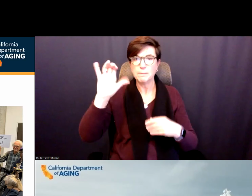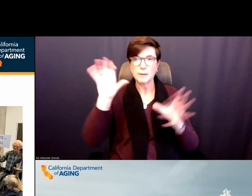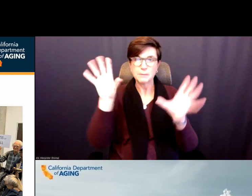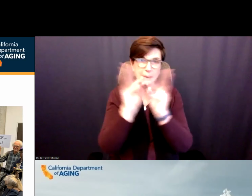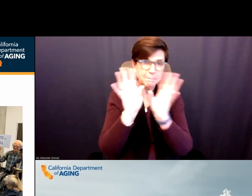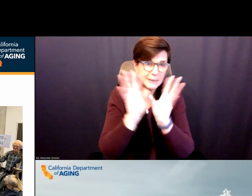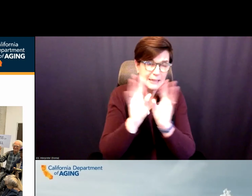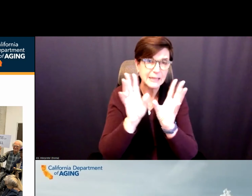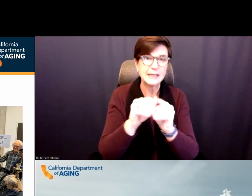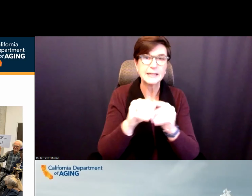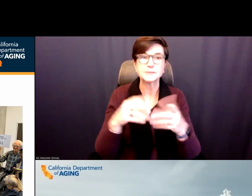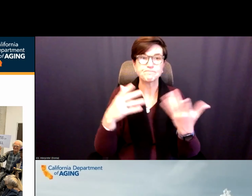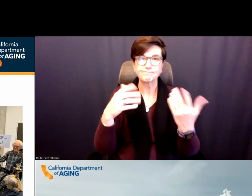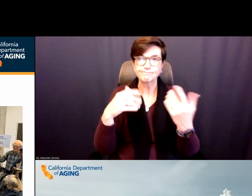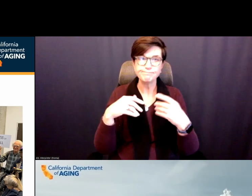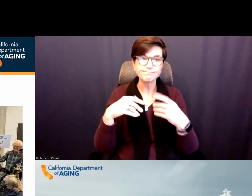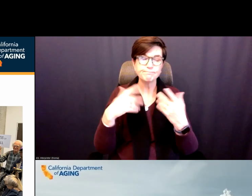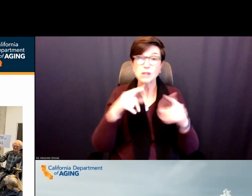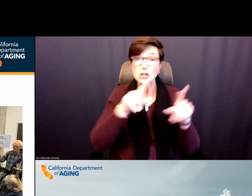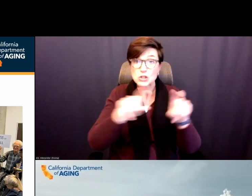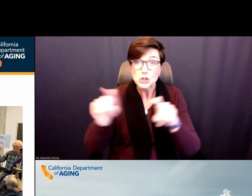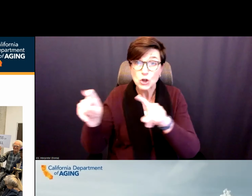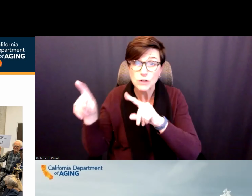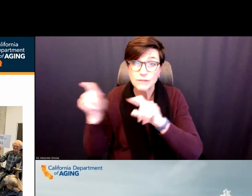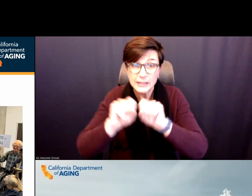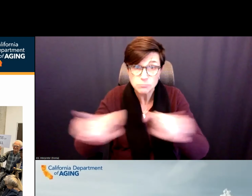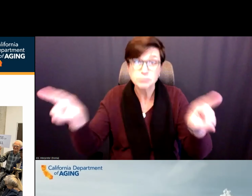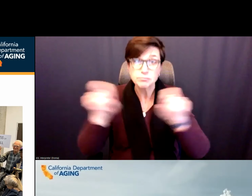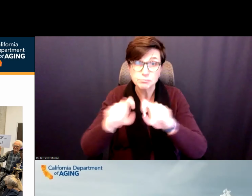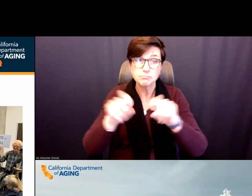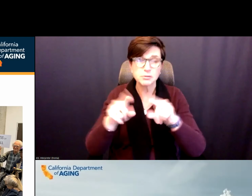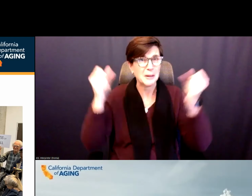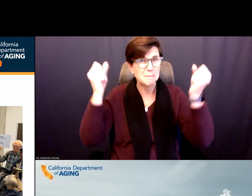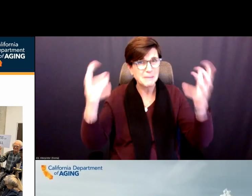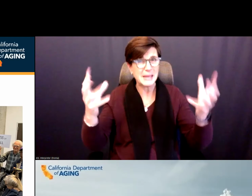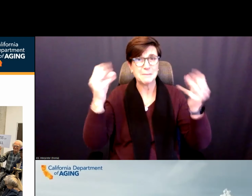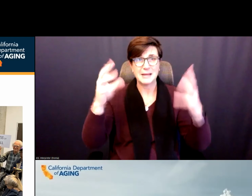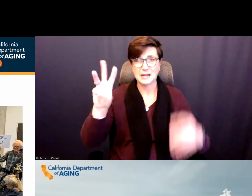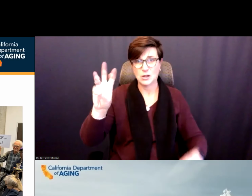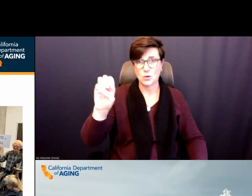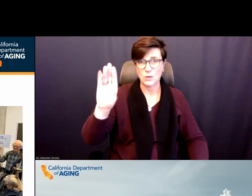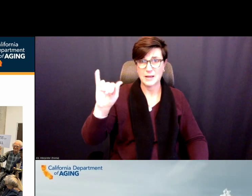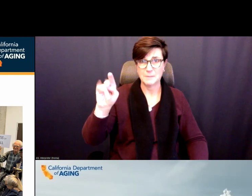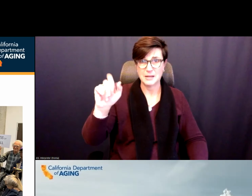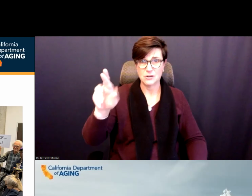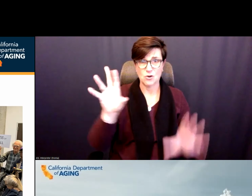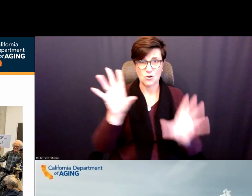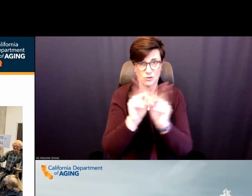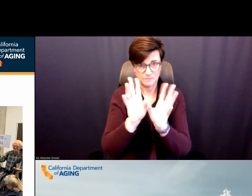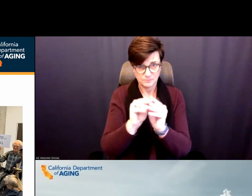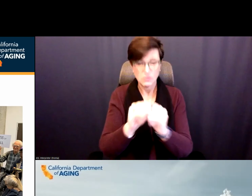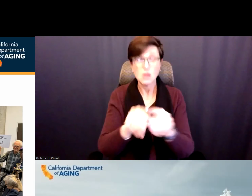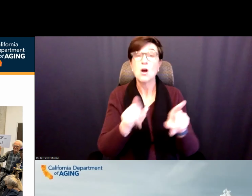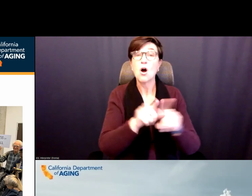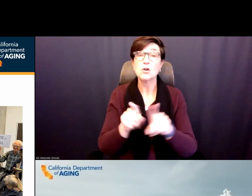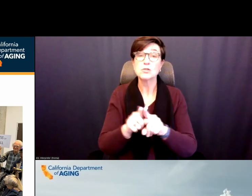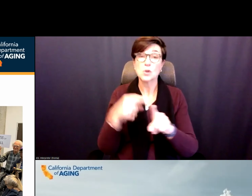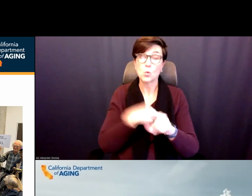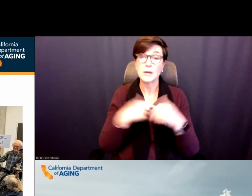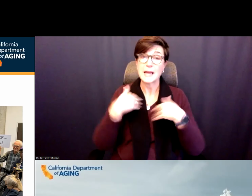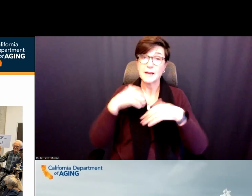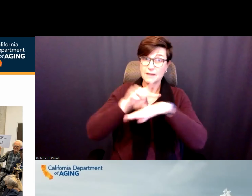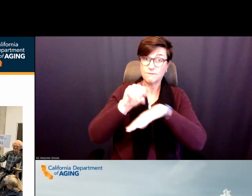meetings, through surveys, and through many, many webinars. We also had 4 stakeholder advisory committees comprised of people